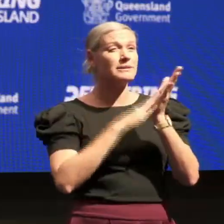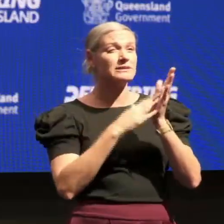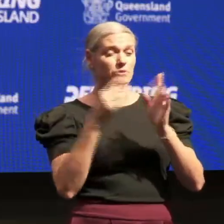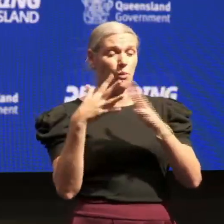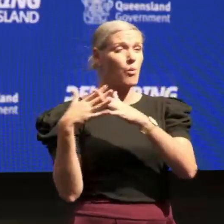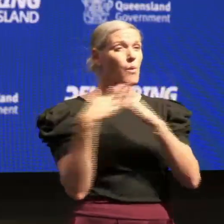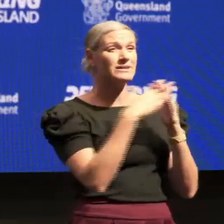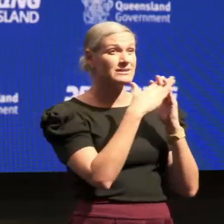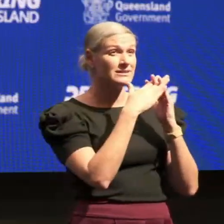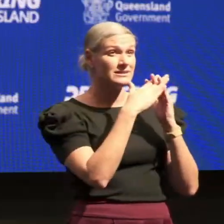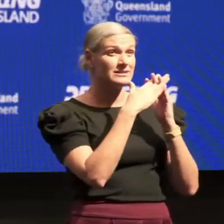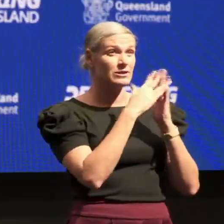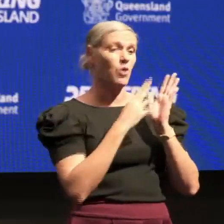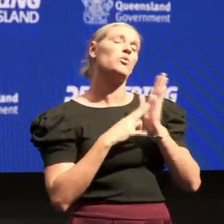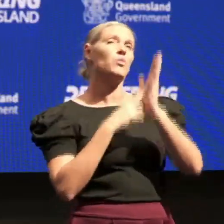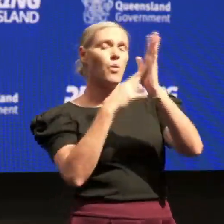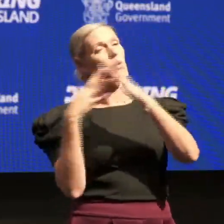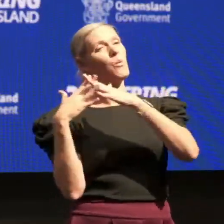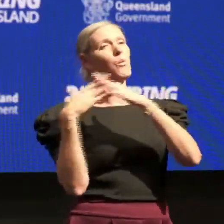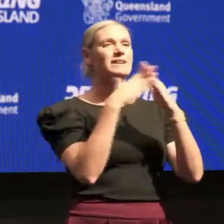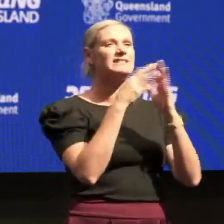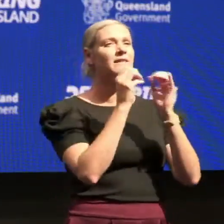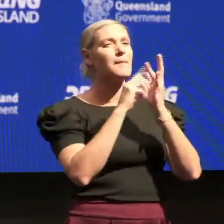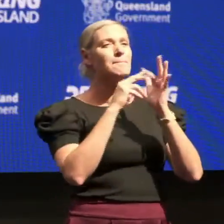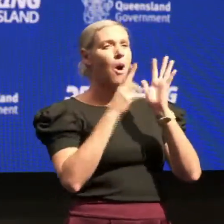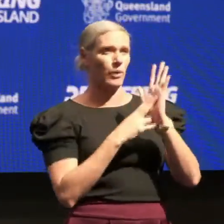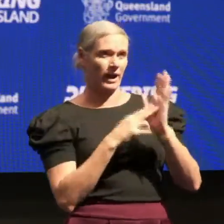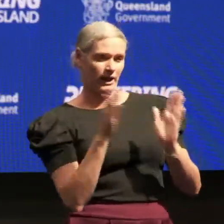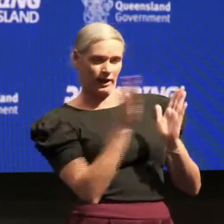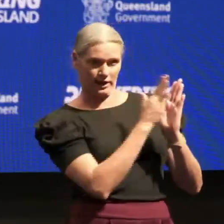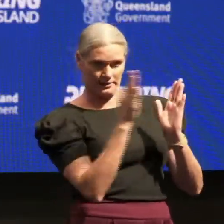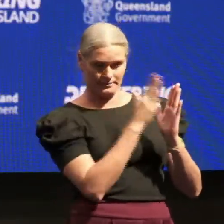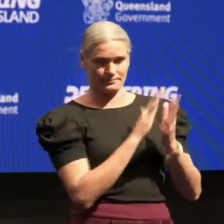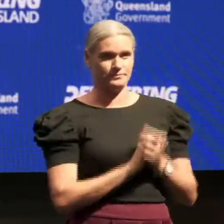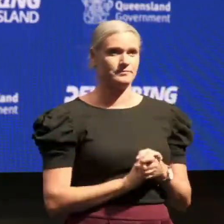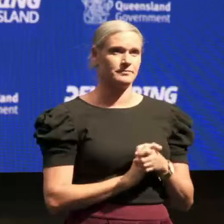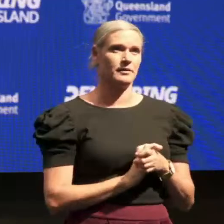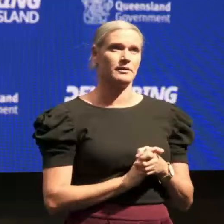the west, northwest of Bowen.